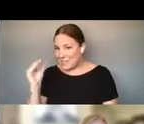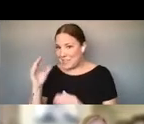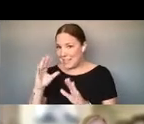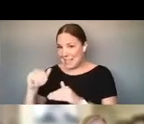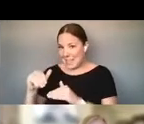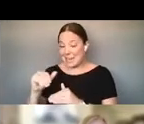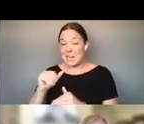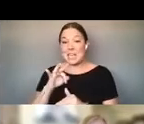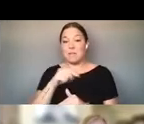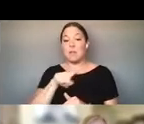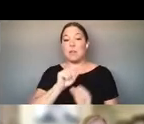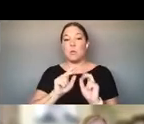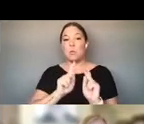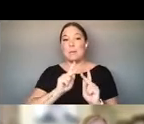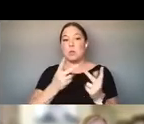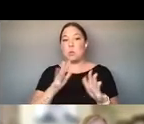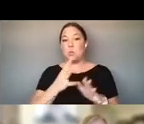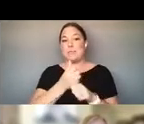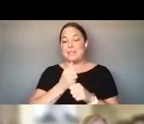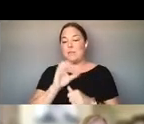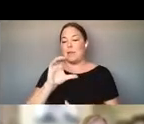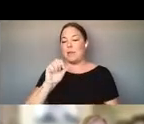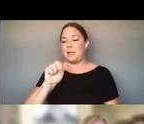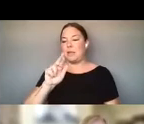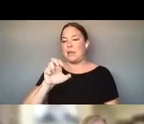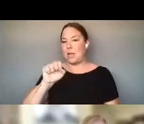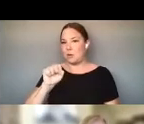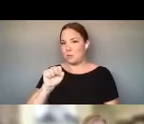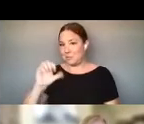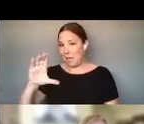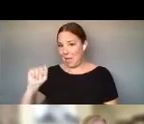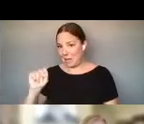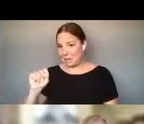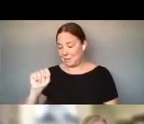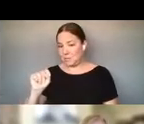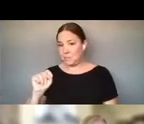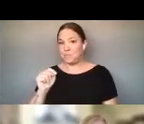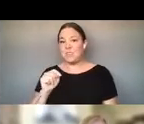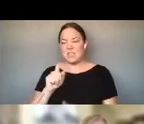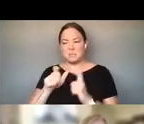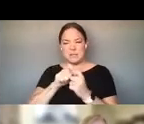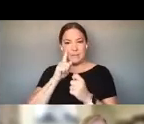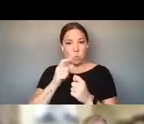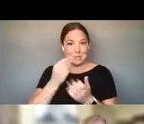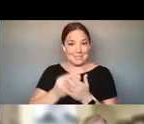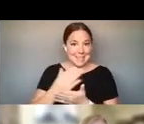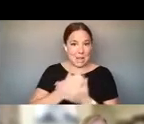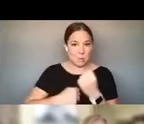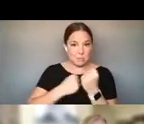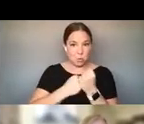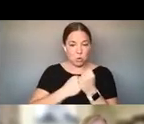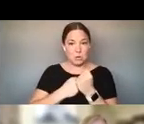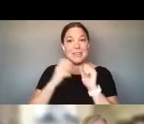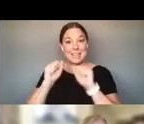act funding designated for a specific salary, you know, for specific salary support. Can they apply for the